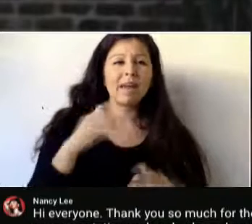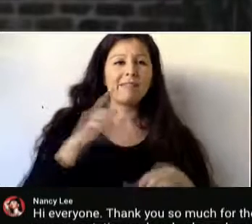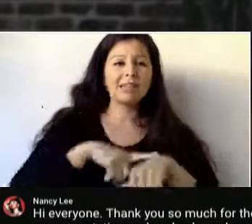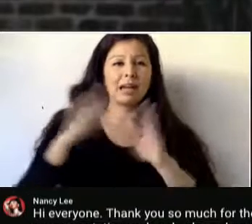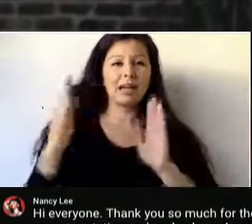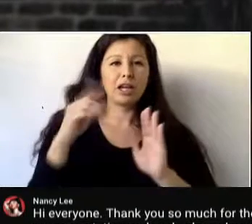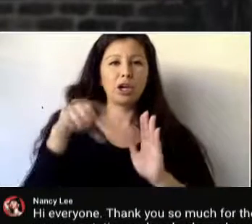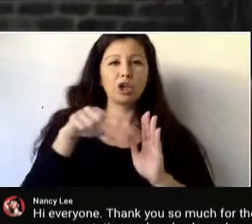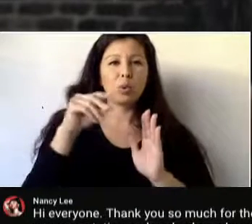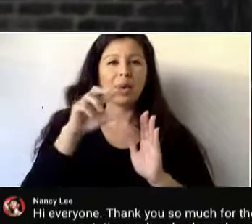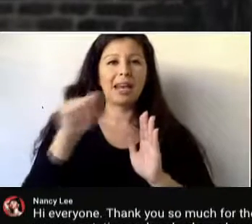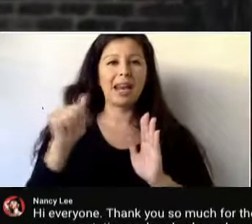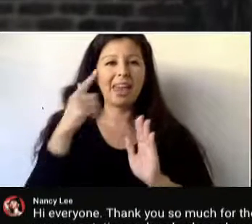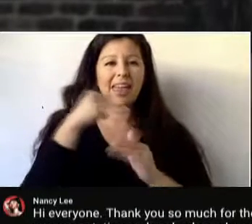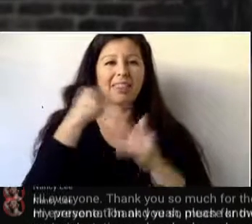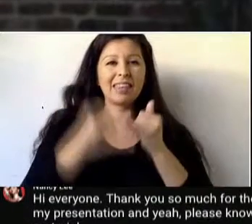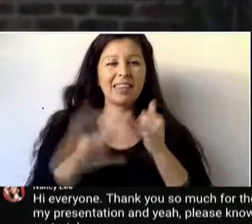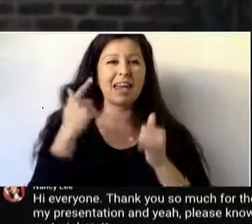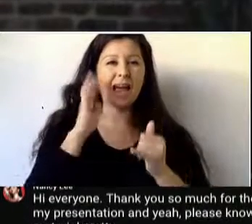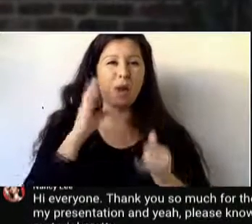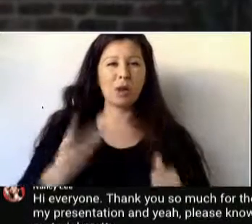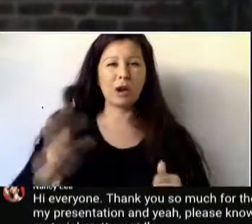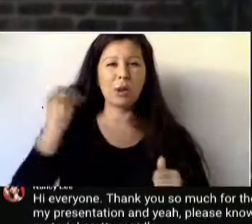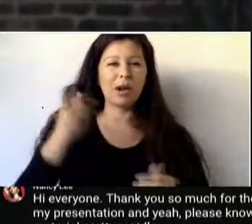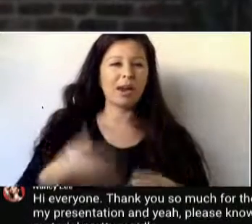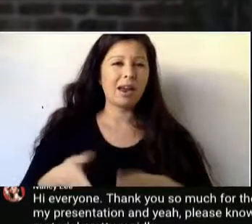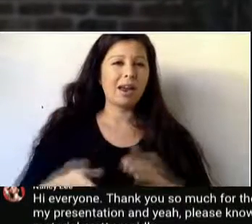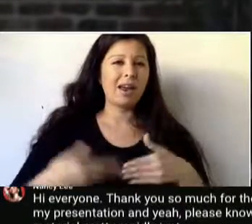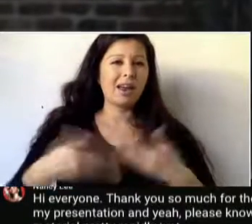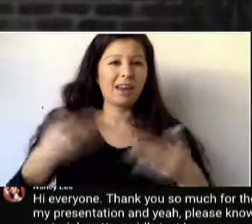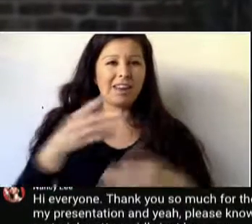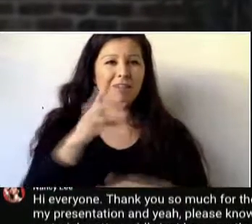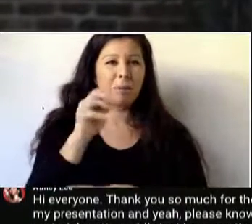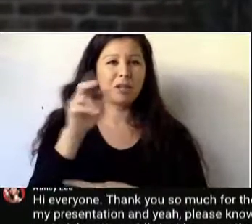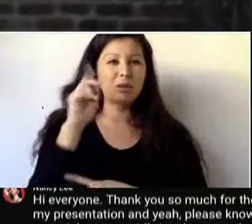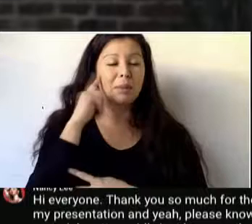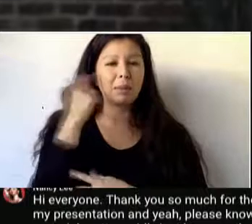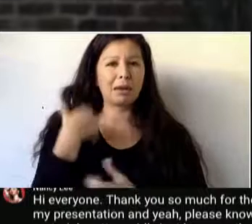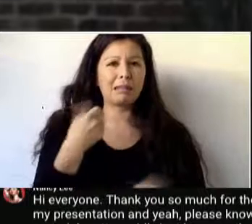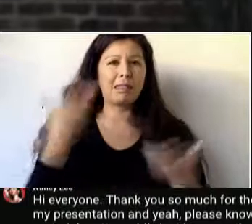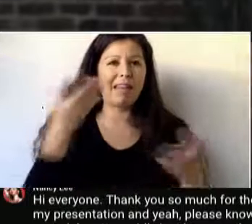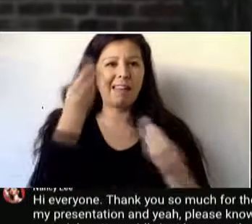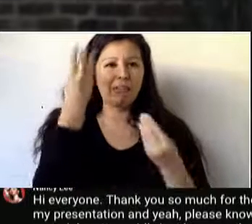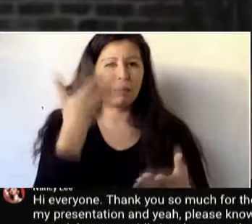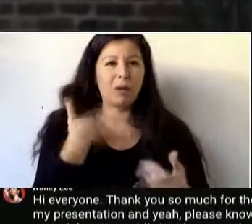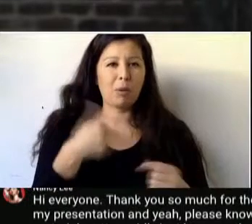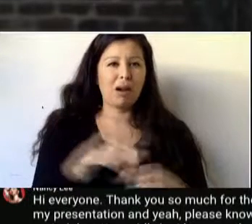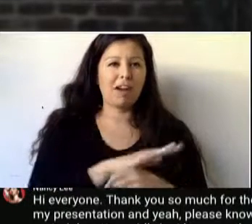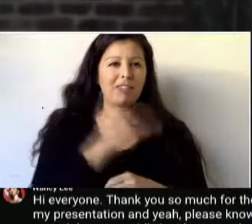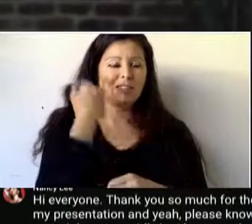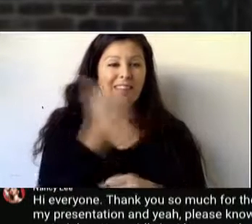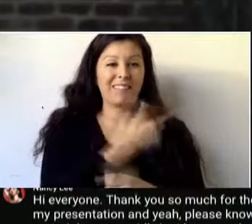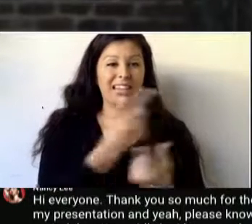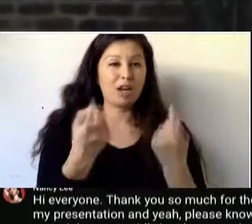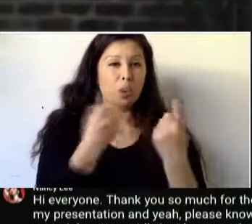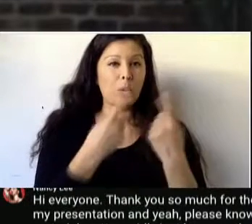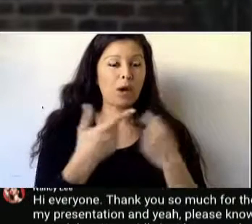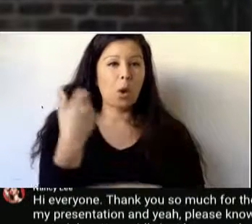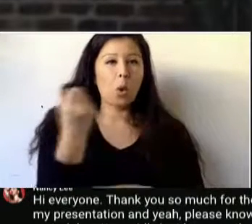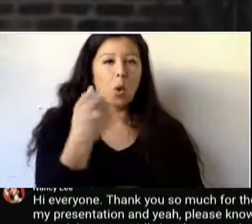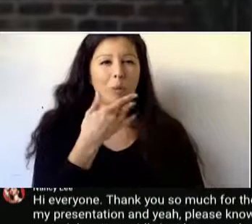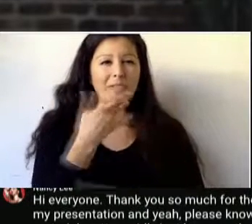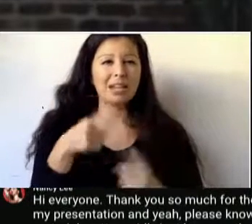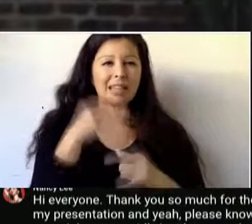going through some of the material pretty rapidly, just because there's quite a bit of material to cover. So yeah, if you got any questions, just hang on to them,